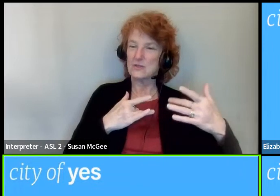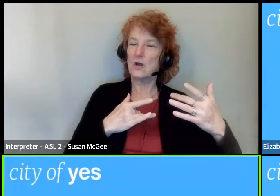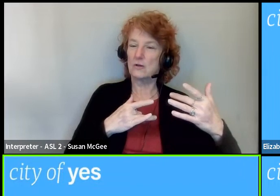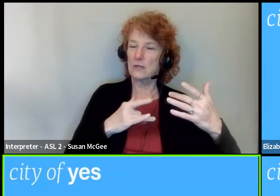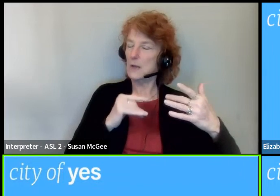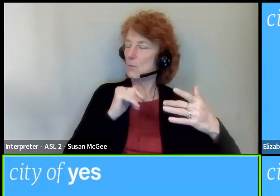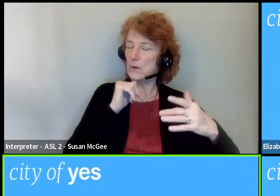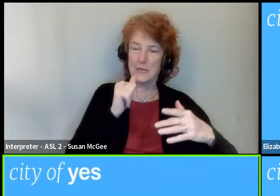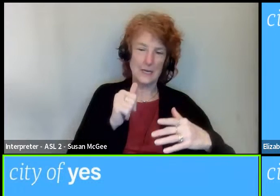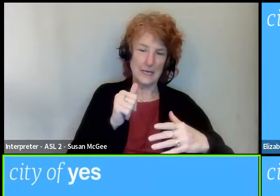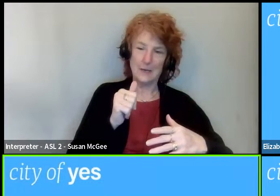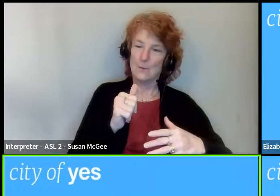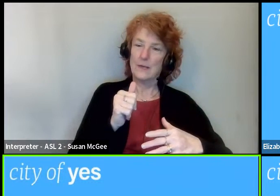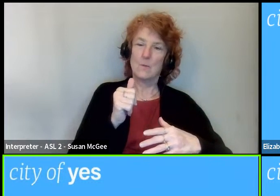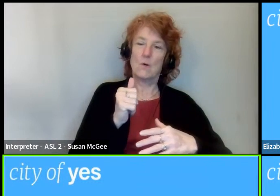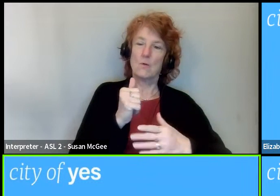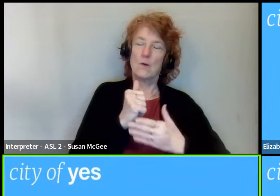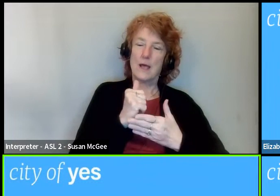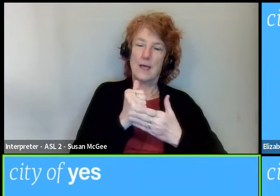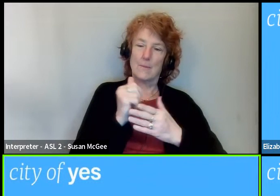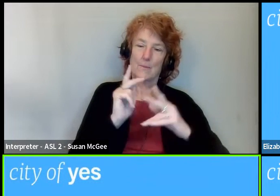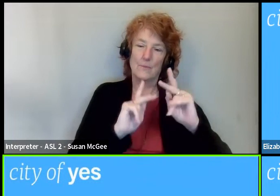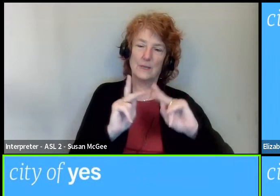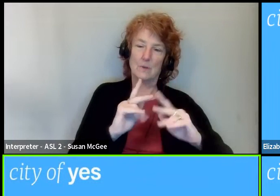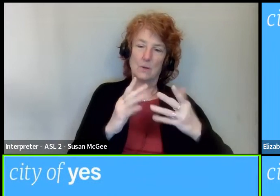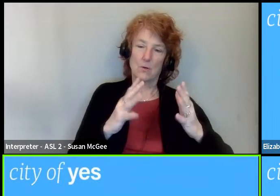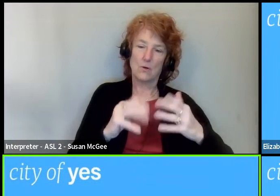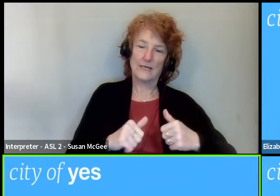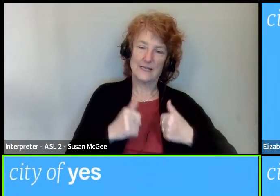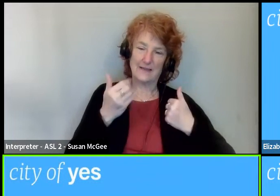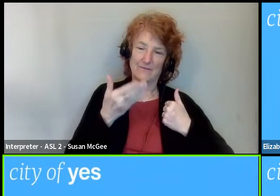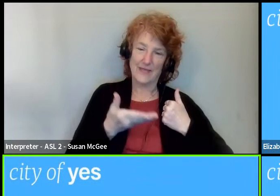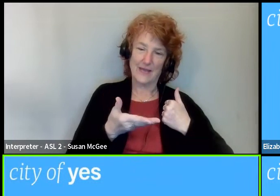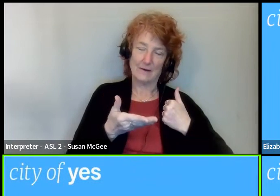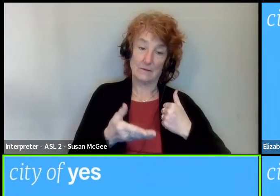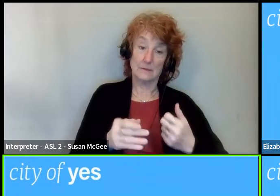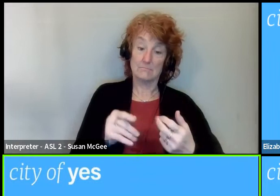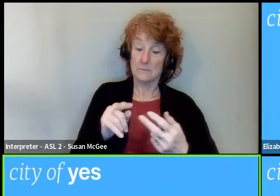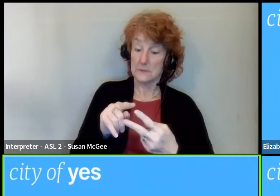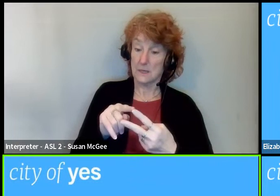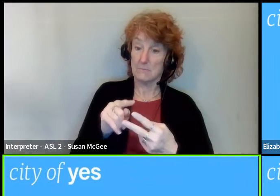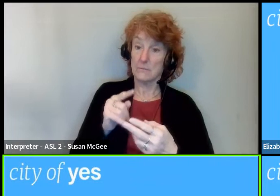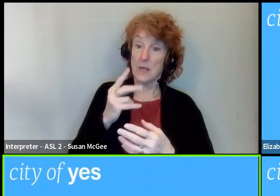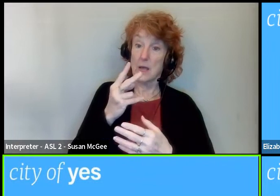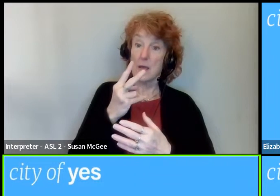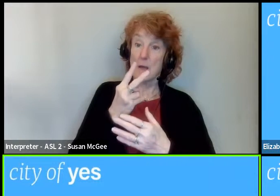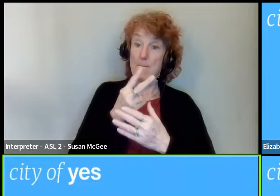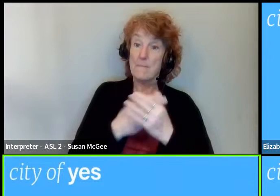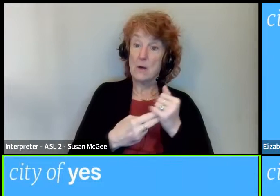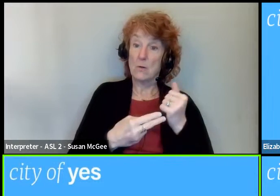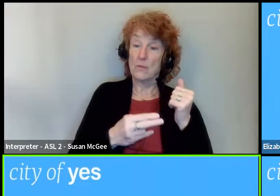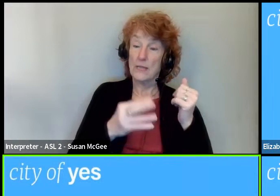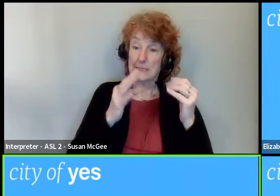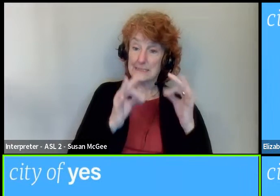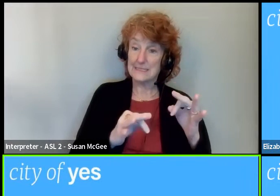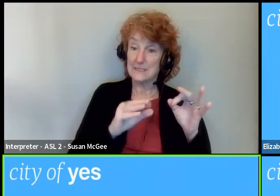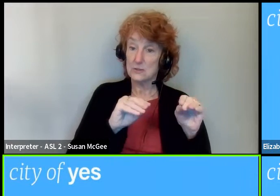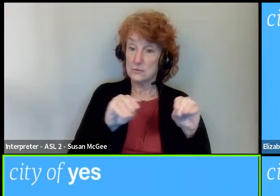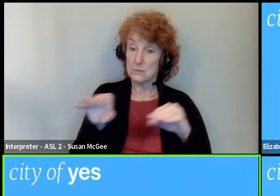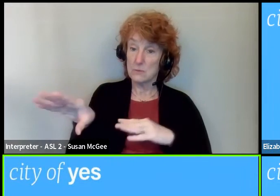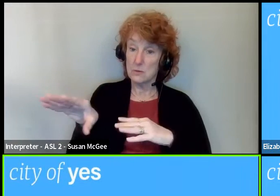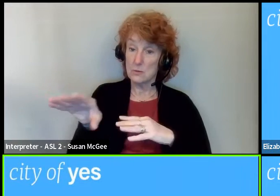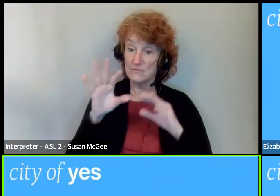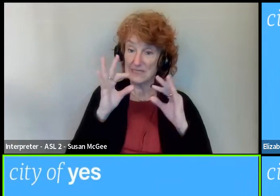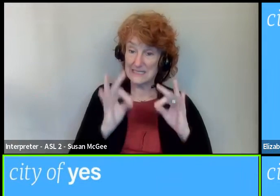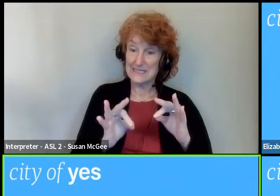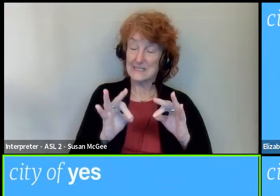fair housing plan, though, made clear that both the choice to move and the choice to stay are fair housing priorities. Our current tight housing